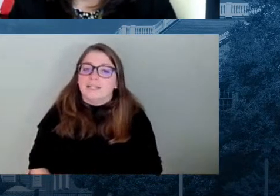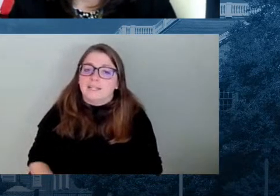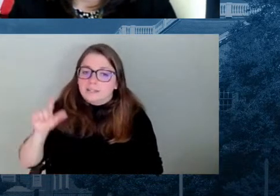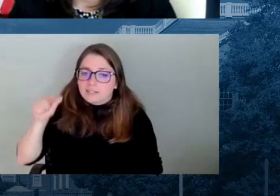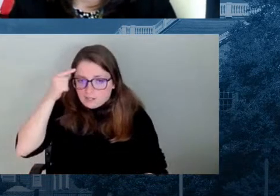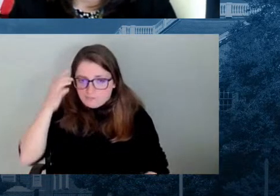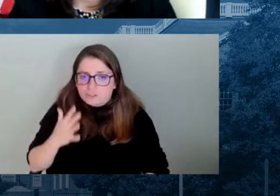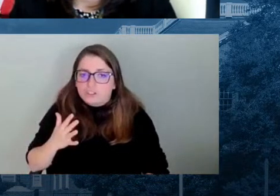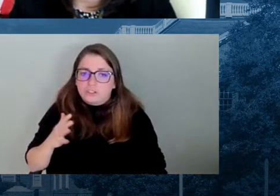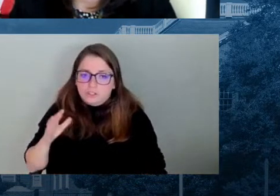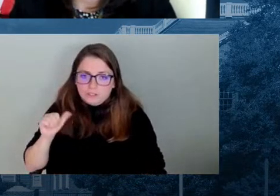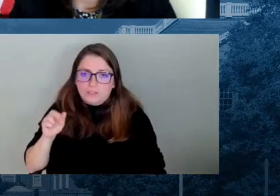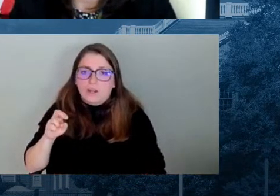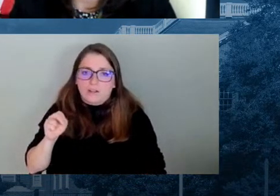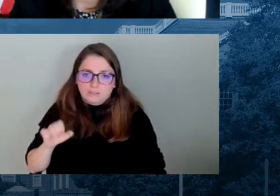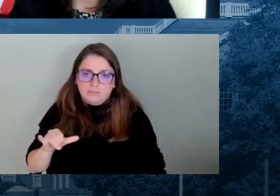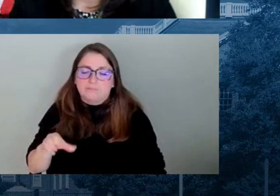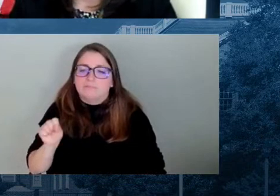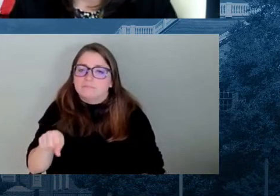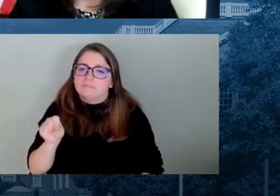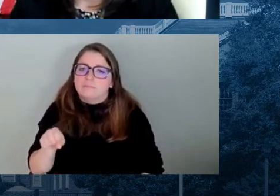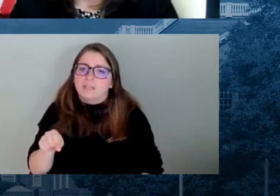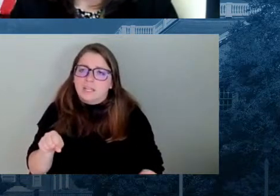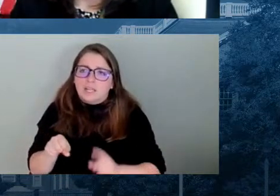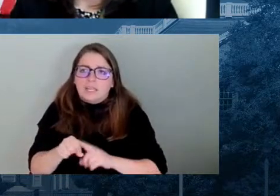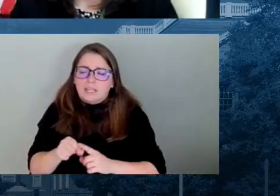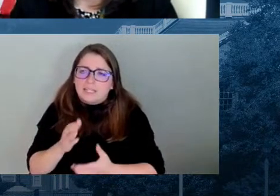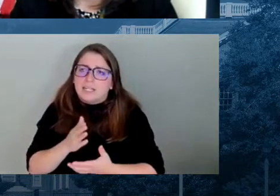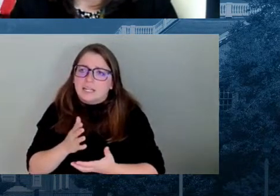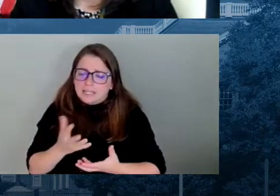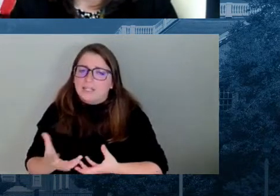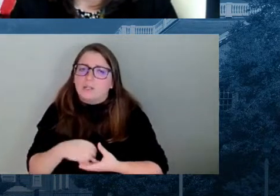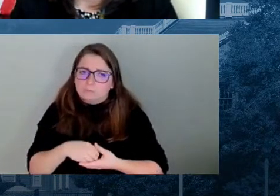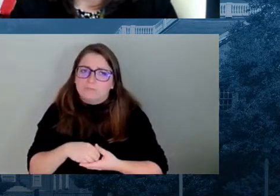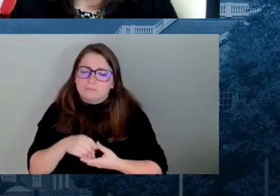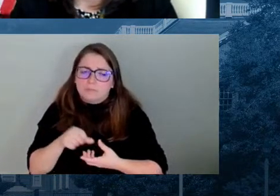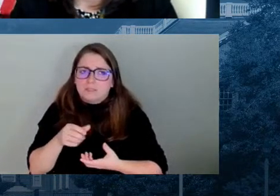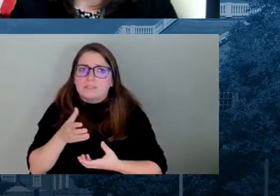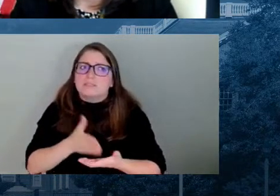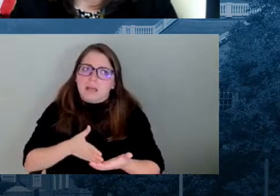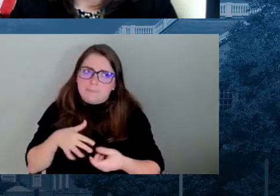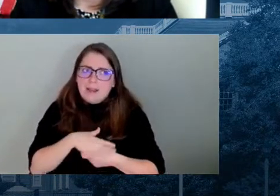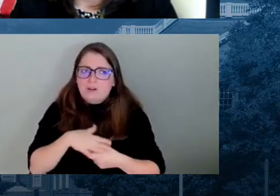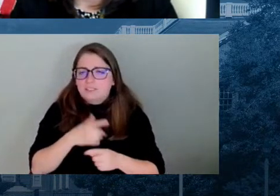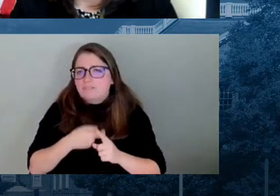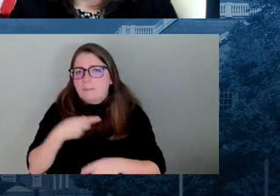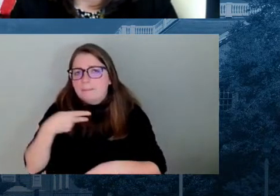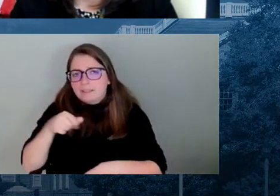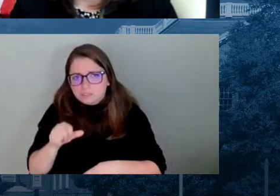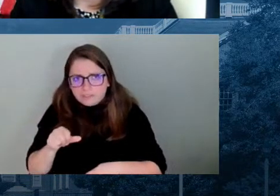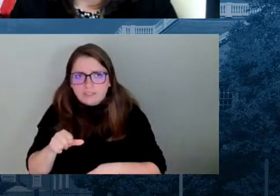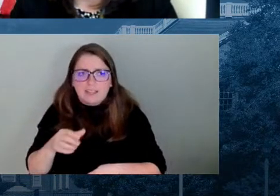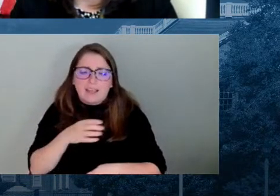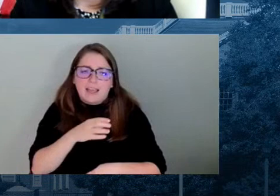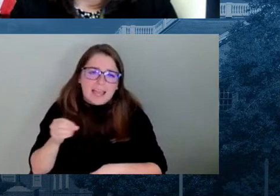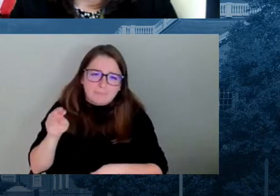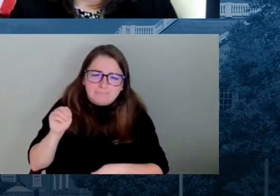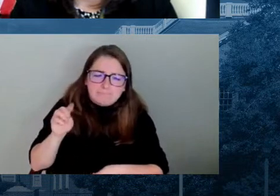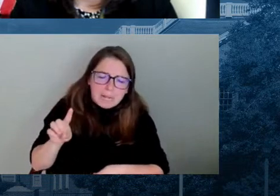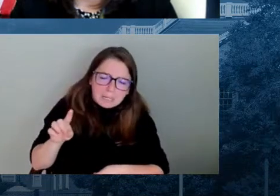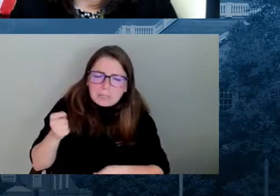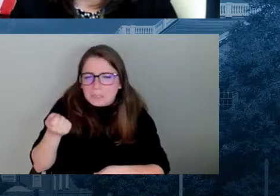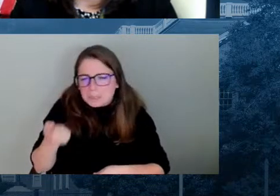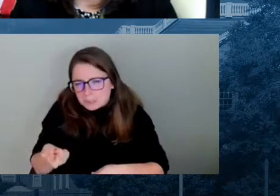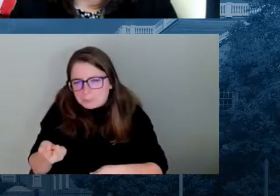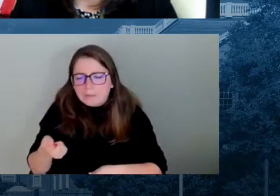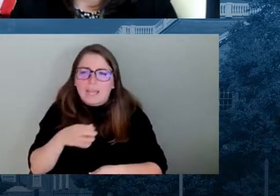hospitals includes areas in Pennsylvania and to a certain extent in Maryland, maybe in